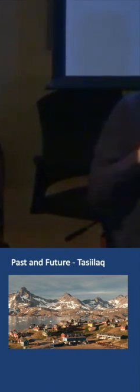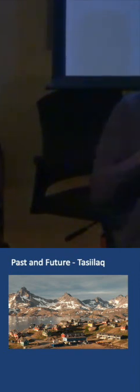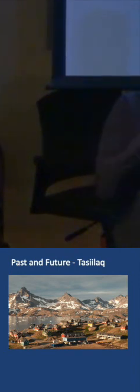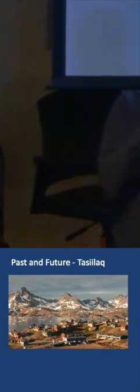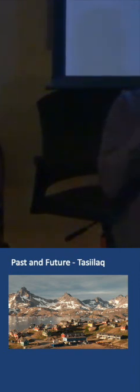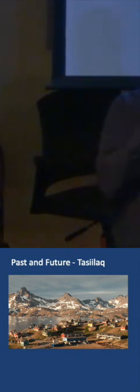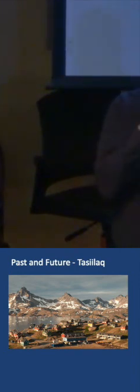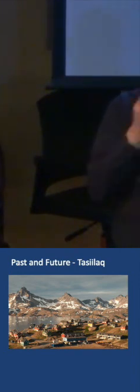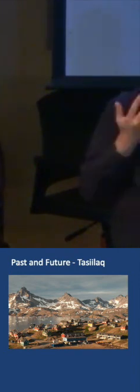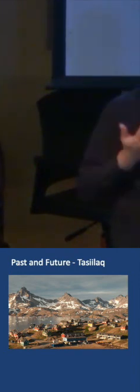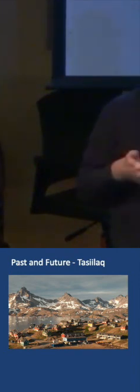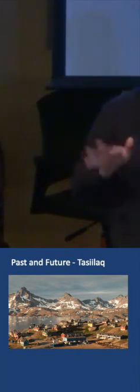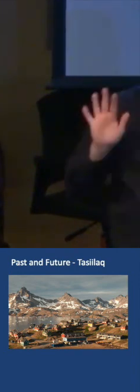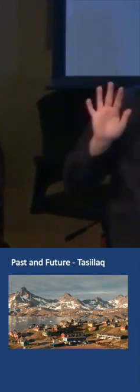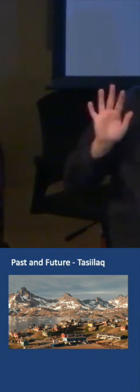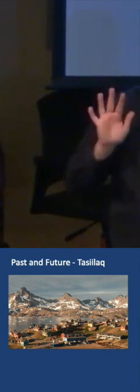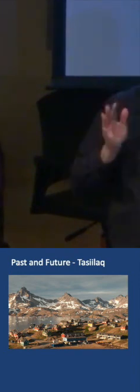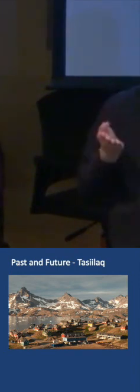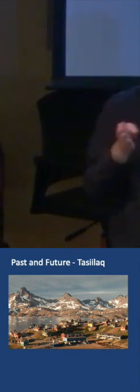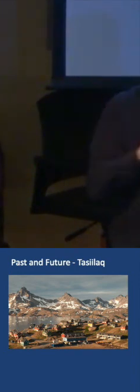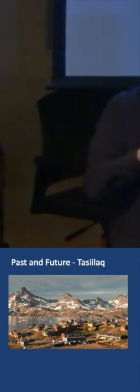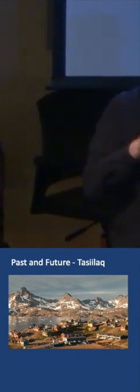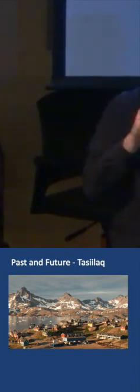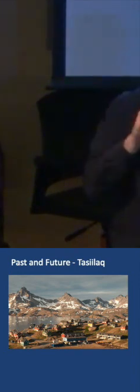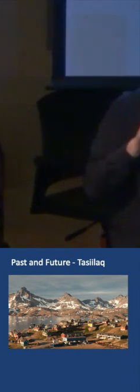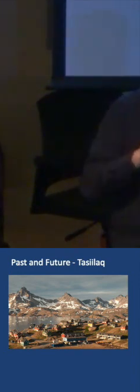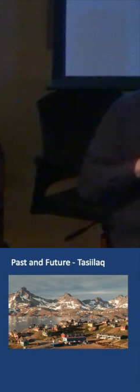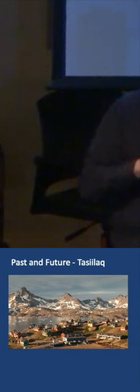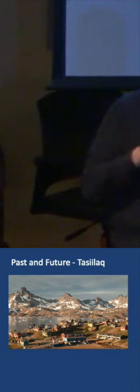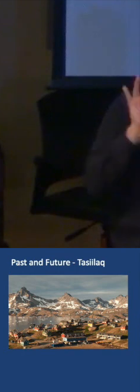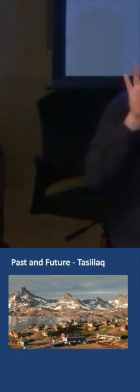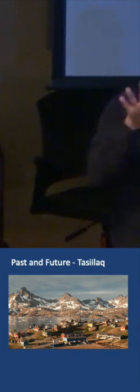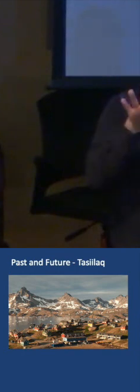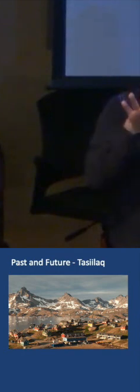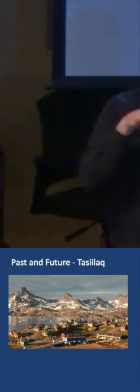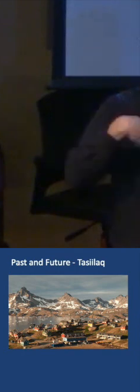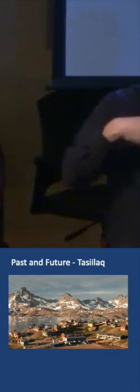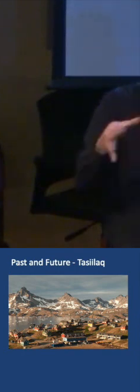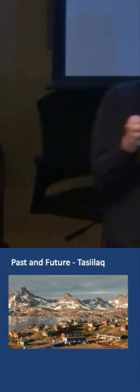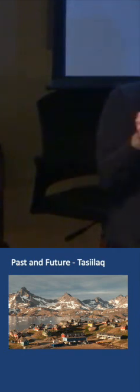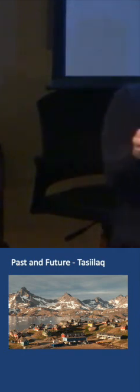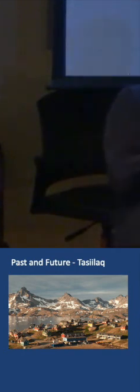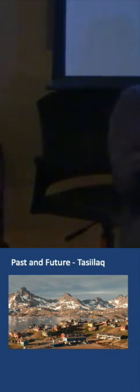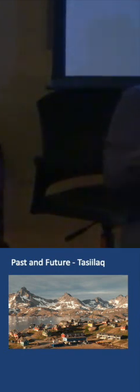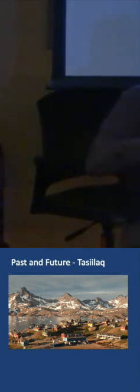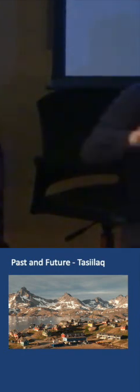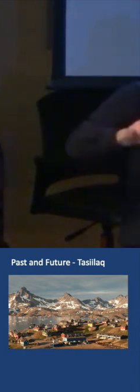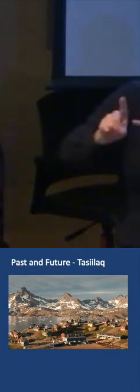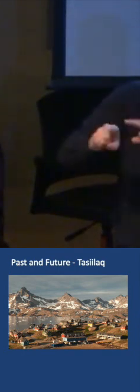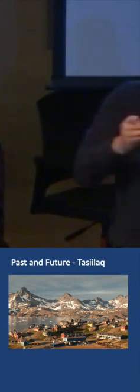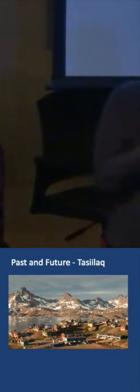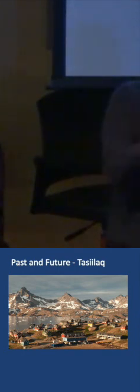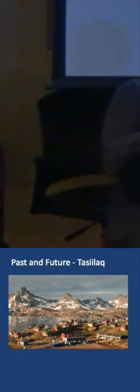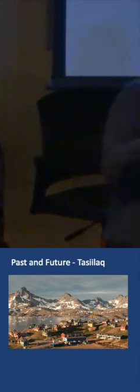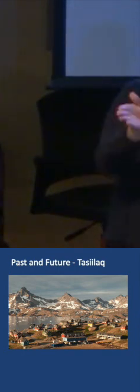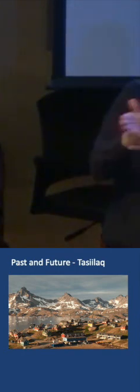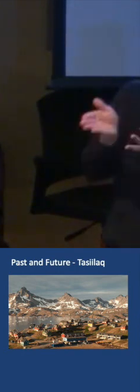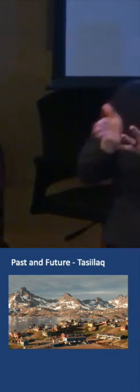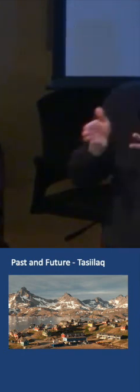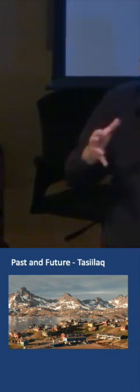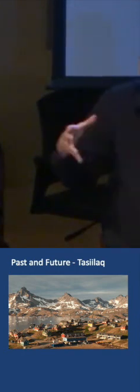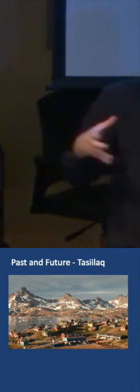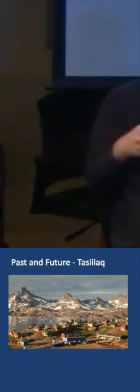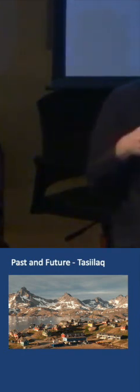a thought. What we're doing now as a multidisciplinary team, including some social scientists, is we're trying to put